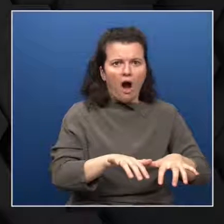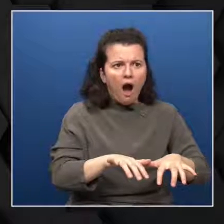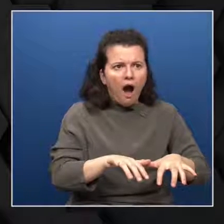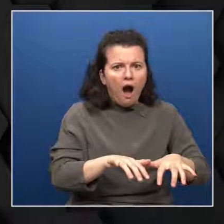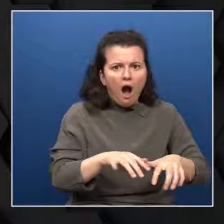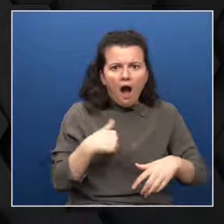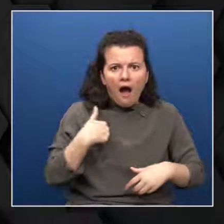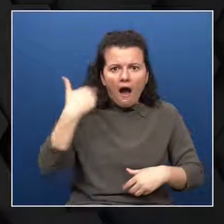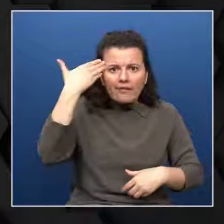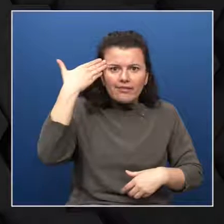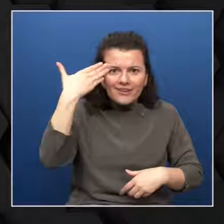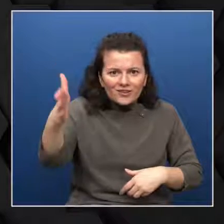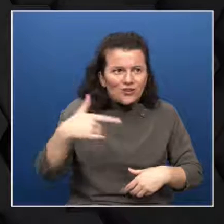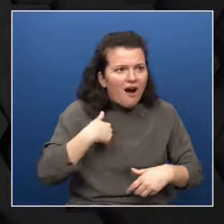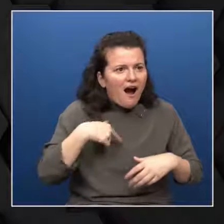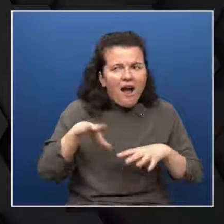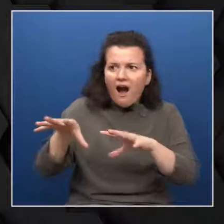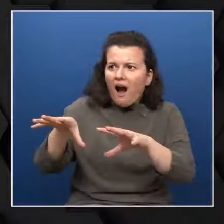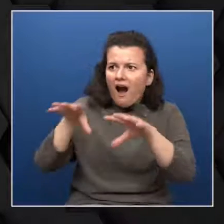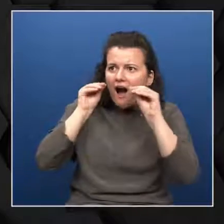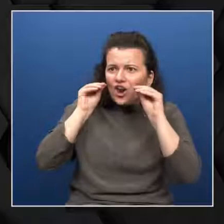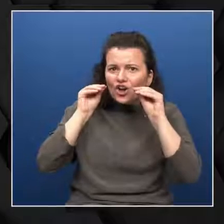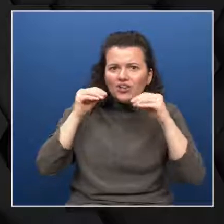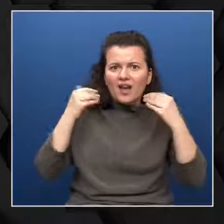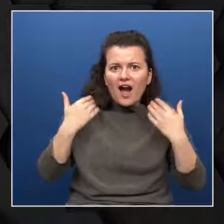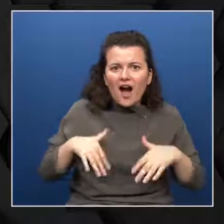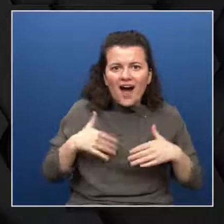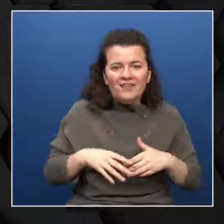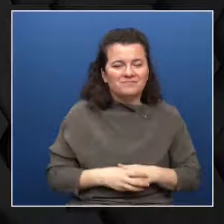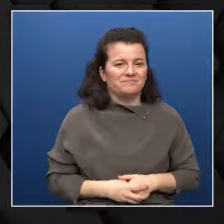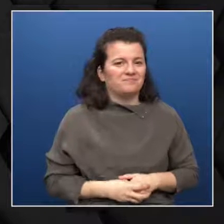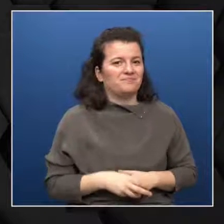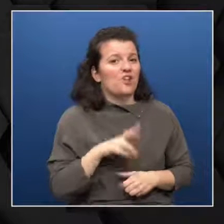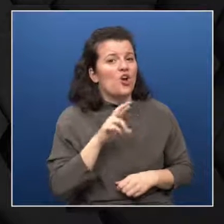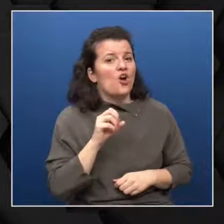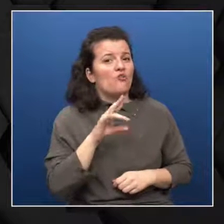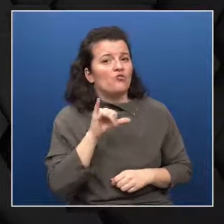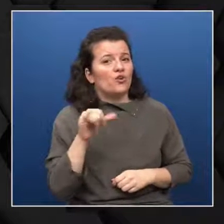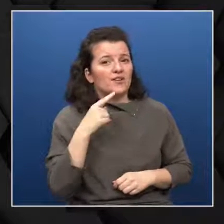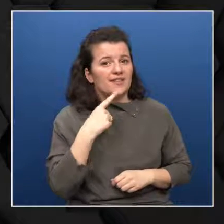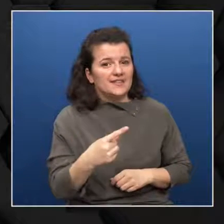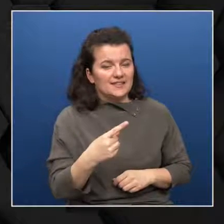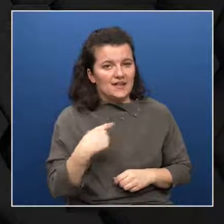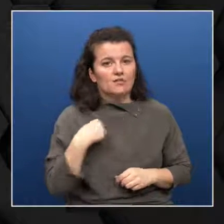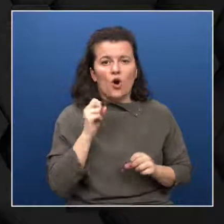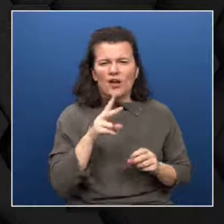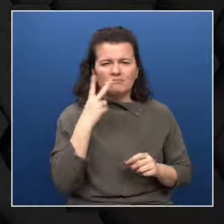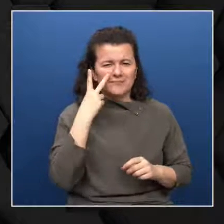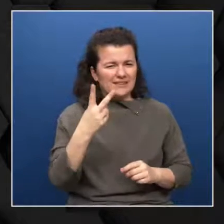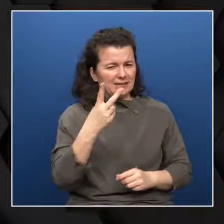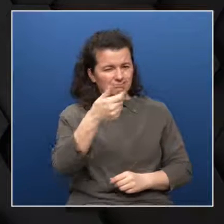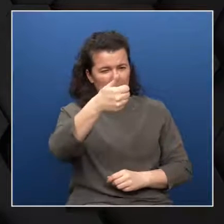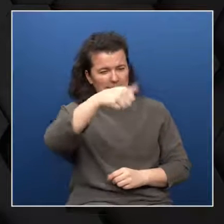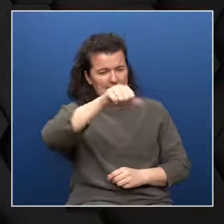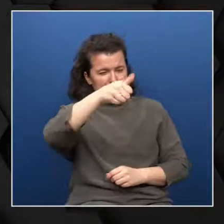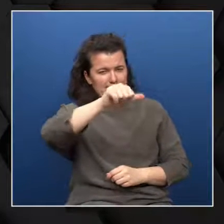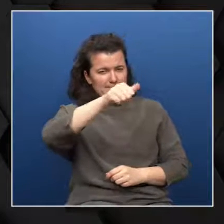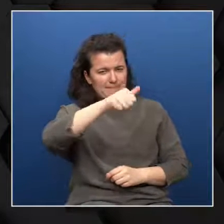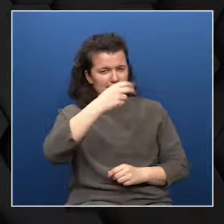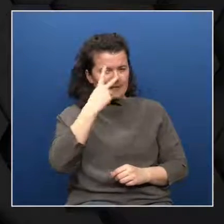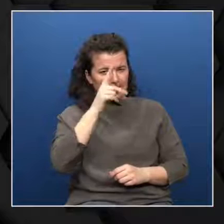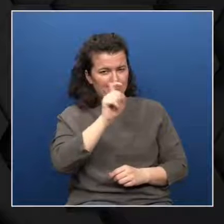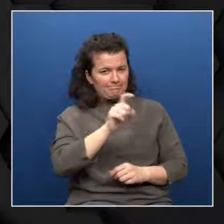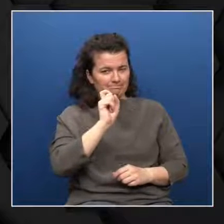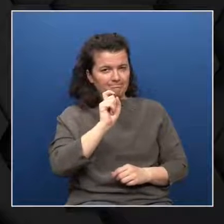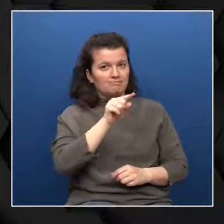idea. Look at us learning things in real time. And watch when I click on, if I click on the assessment, watch that. Yeah. It gives you an entire